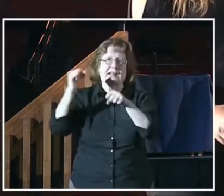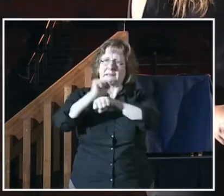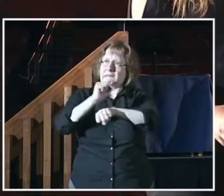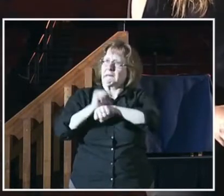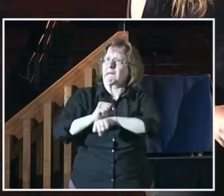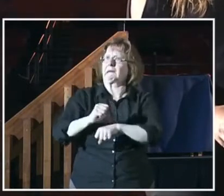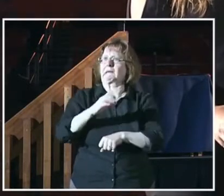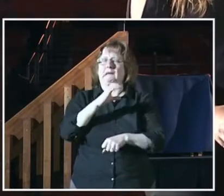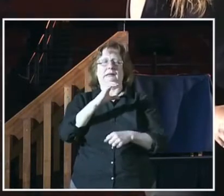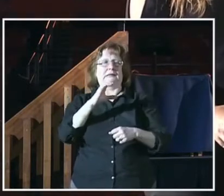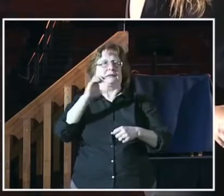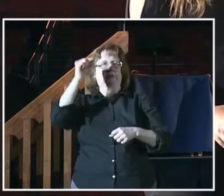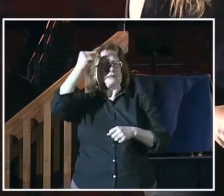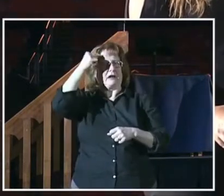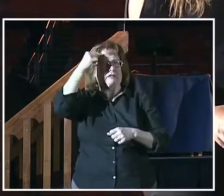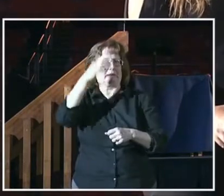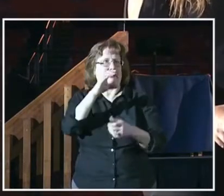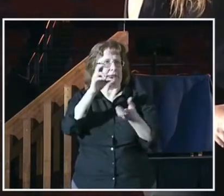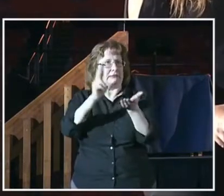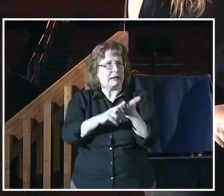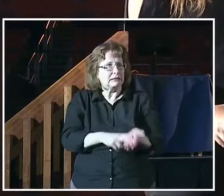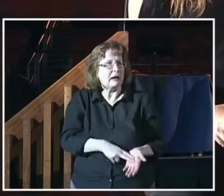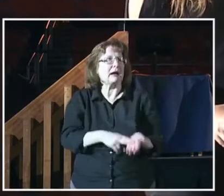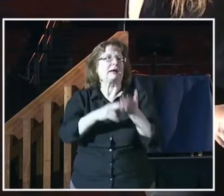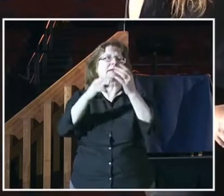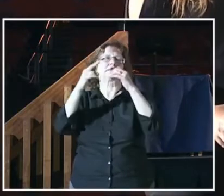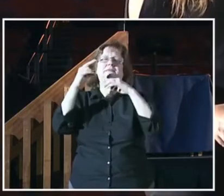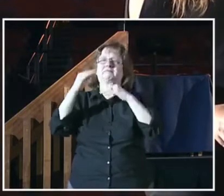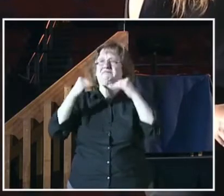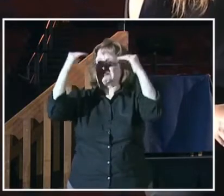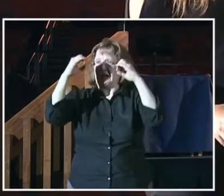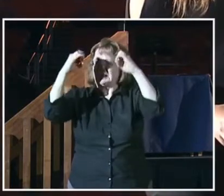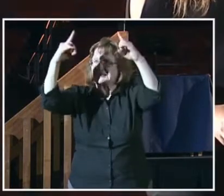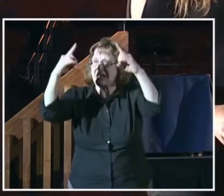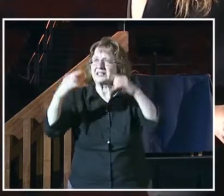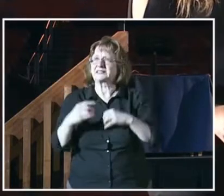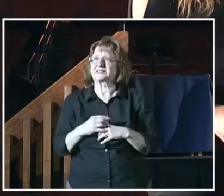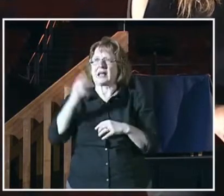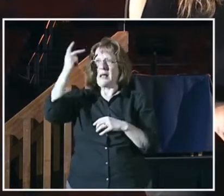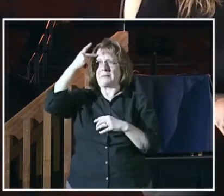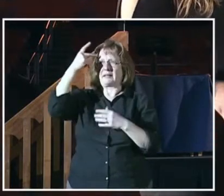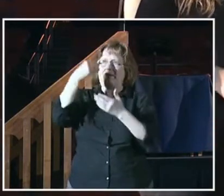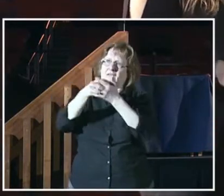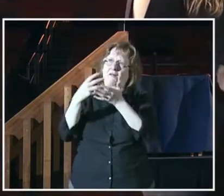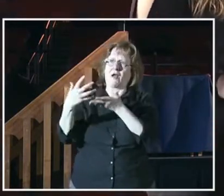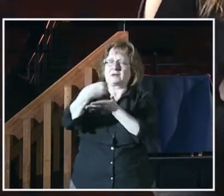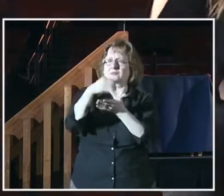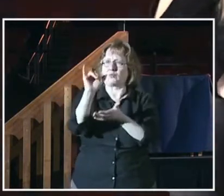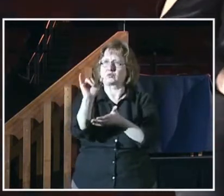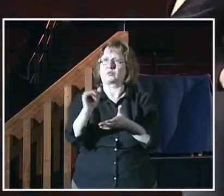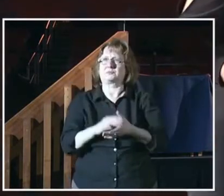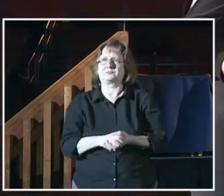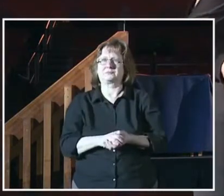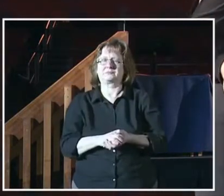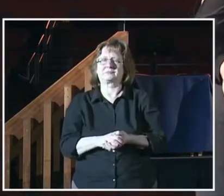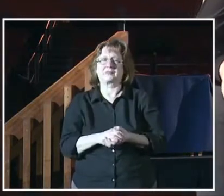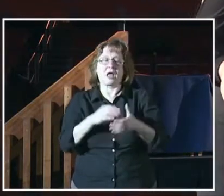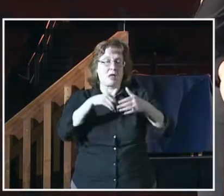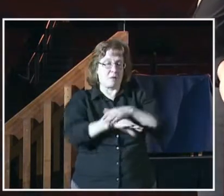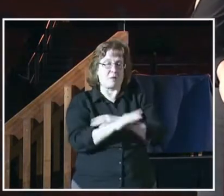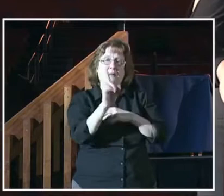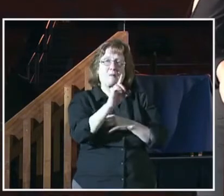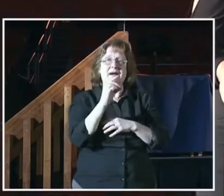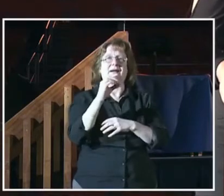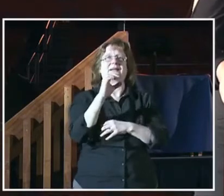contracting, homeland security, civil rights, higher education, and political fundraising, to name a few. Born and raised in